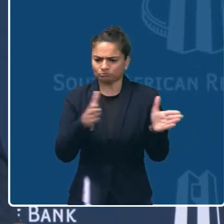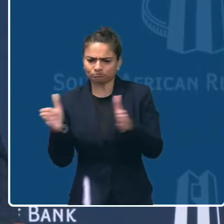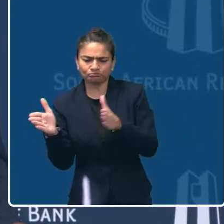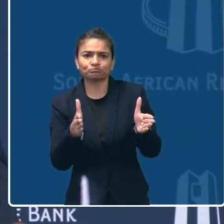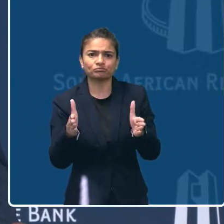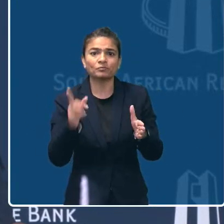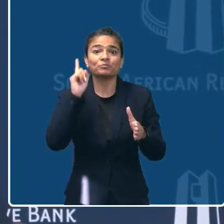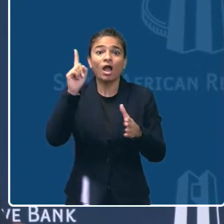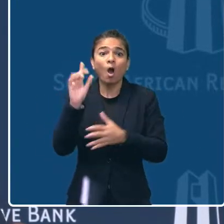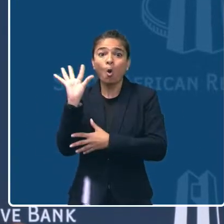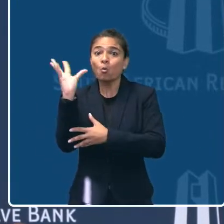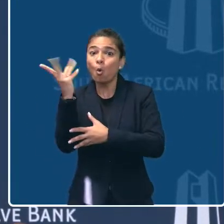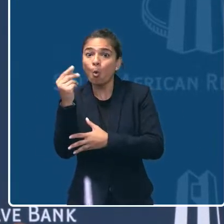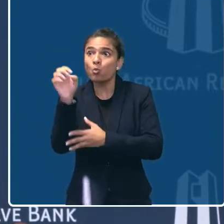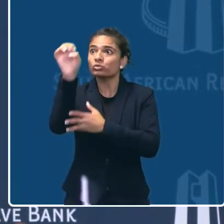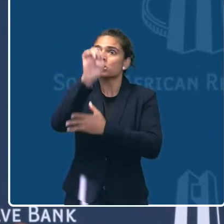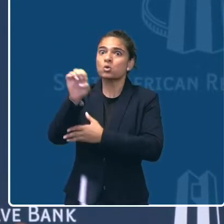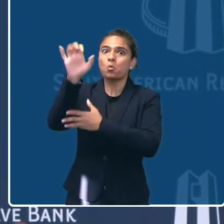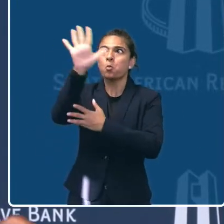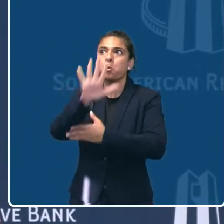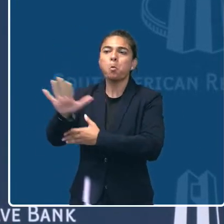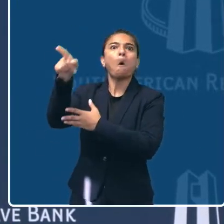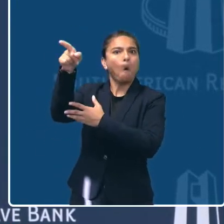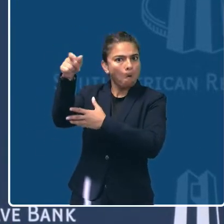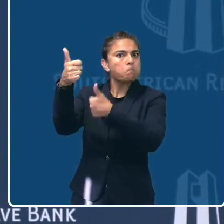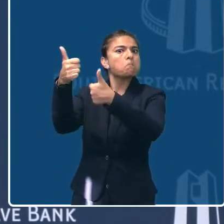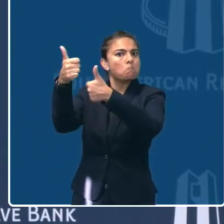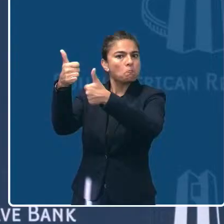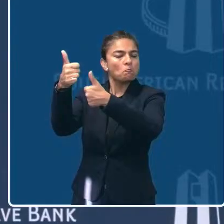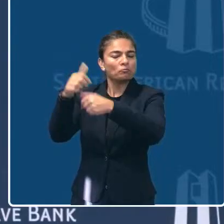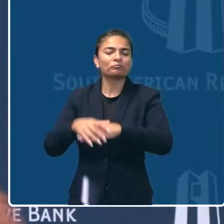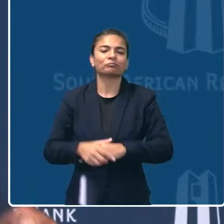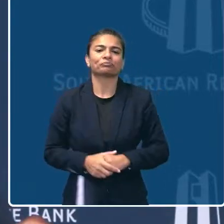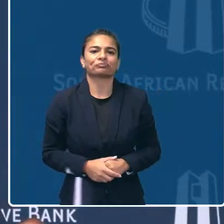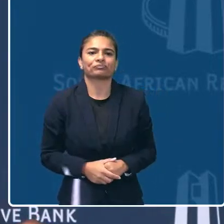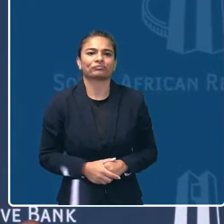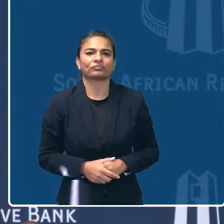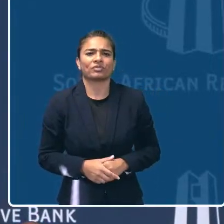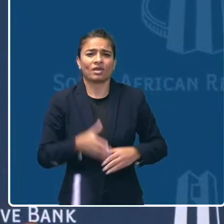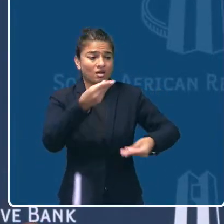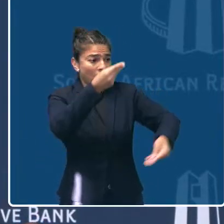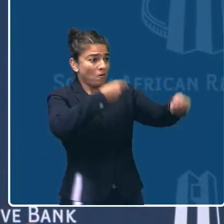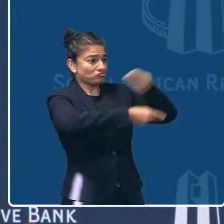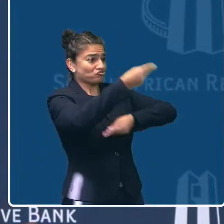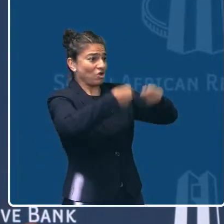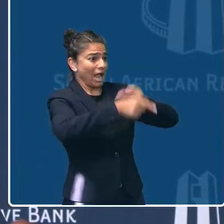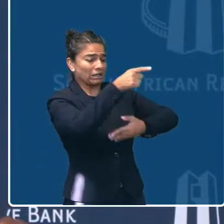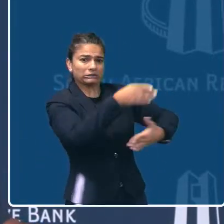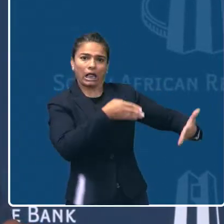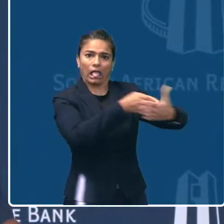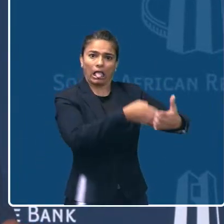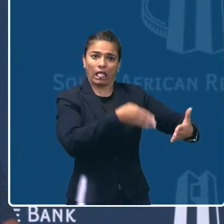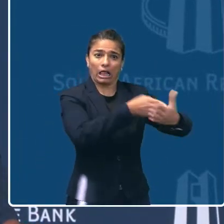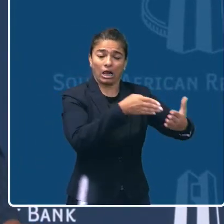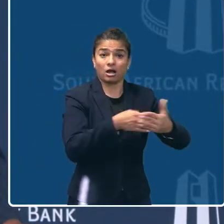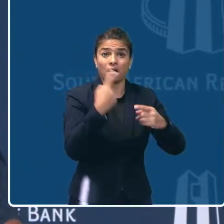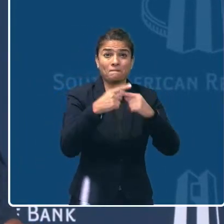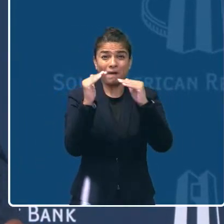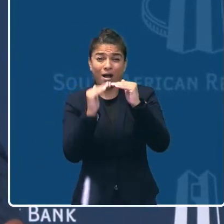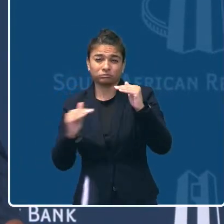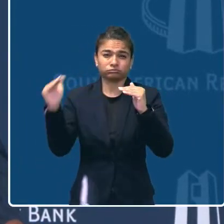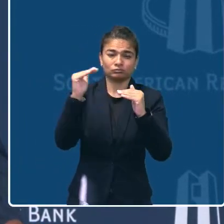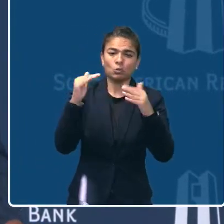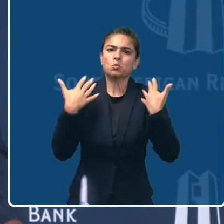as gold and the euro have performed well. The combination of higher trade barriers plus elevated